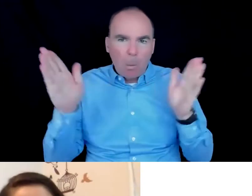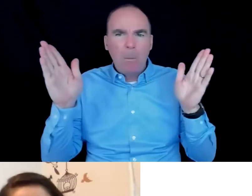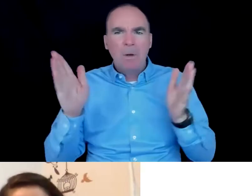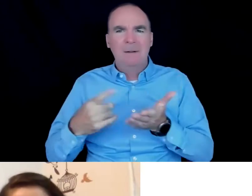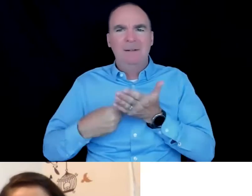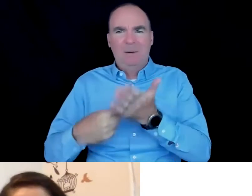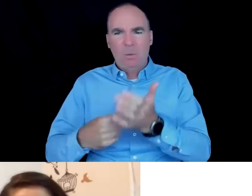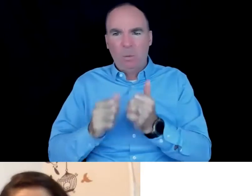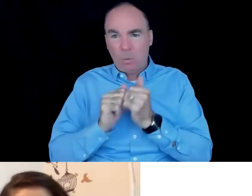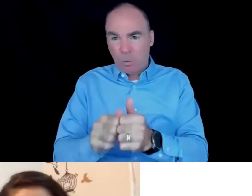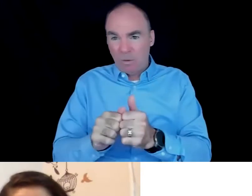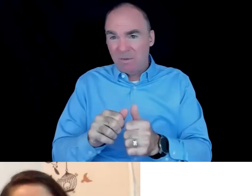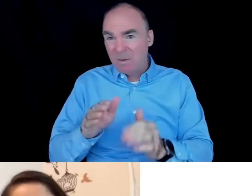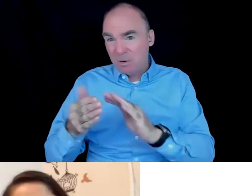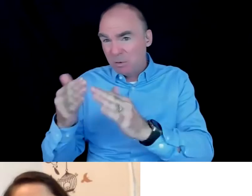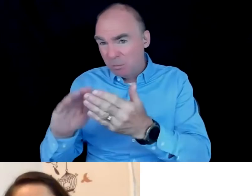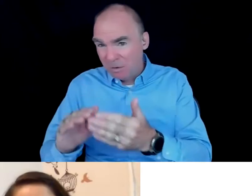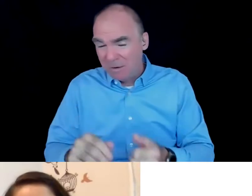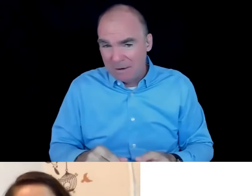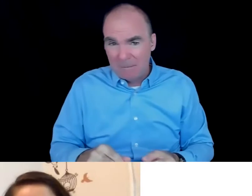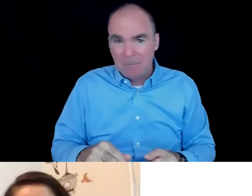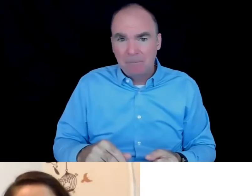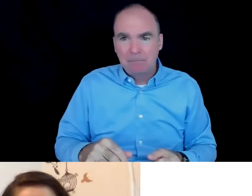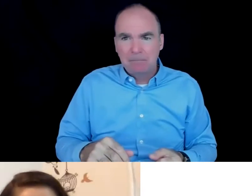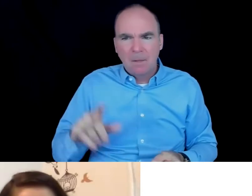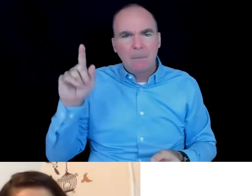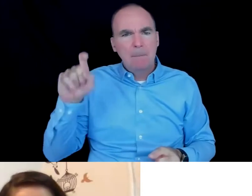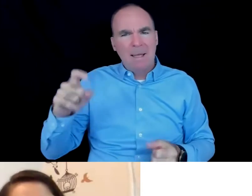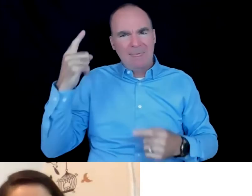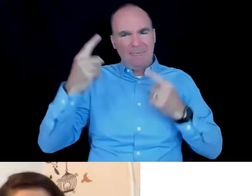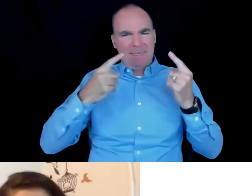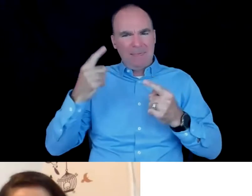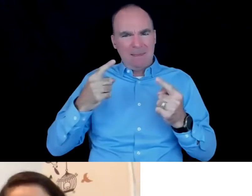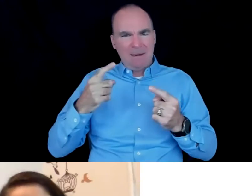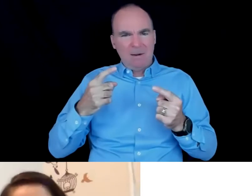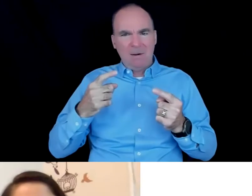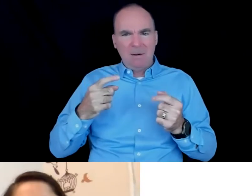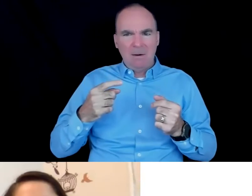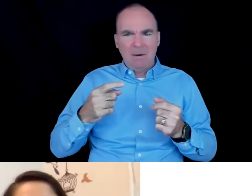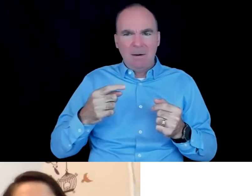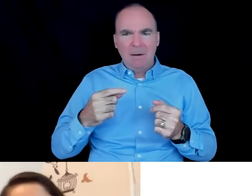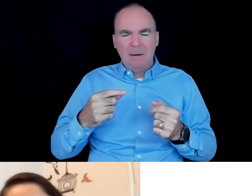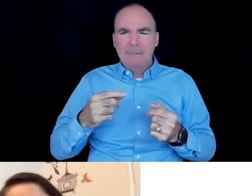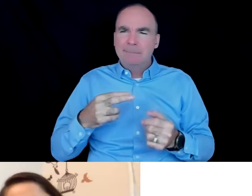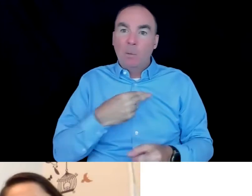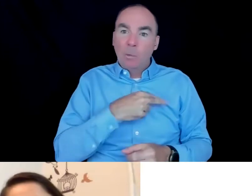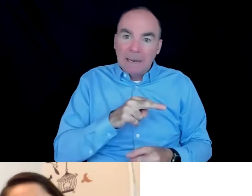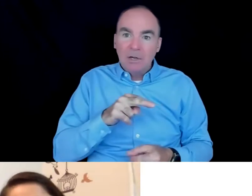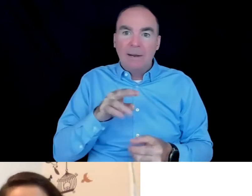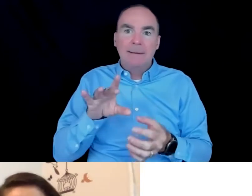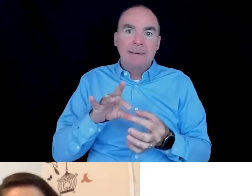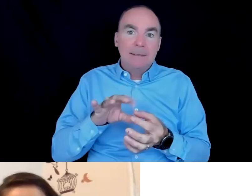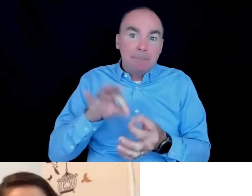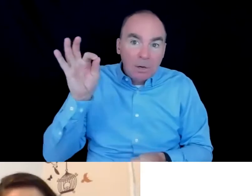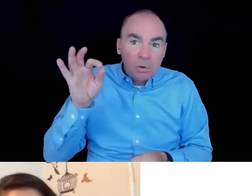quite intersectional. When you talk about this, you have to also take into consideration religion and spirituality and other aspects, and